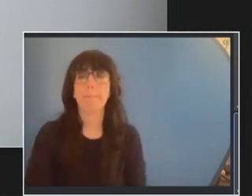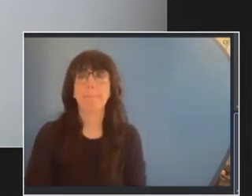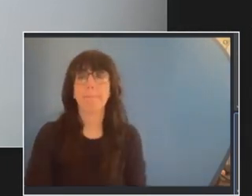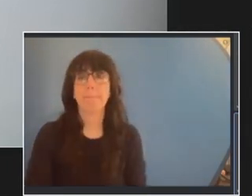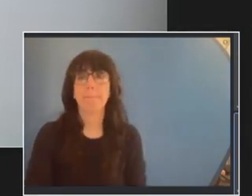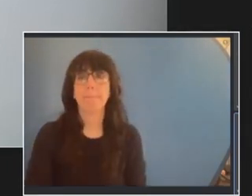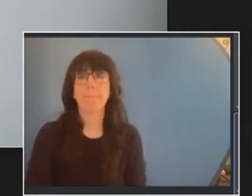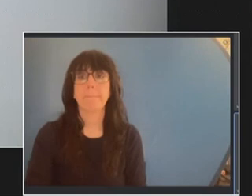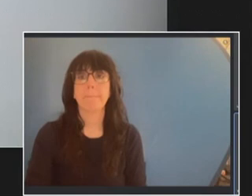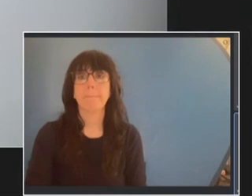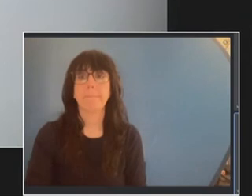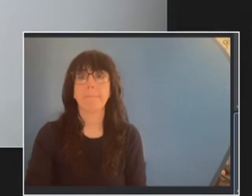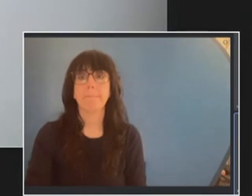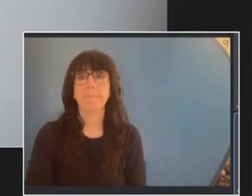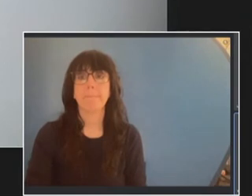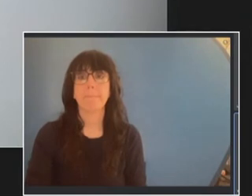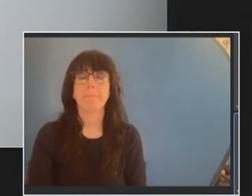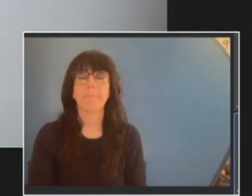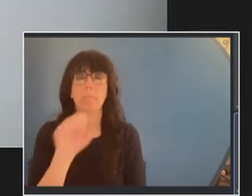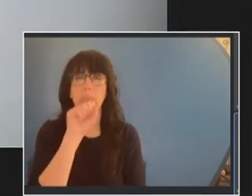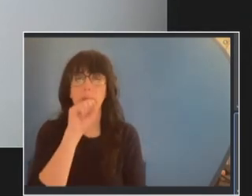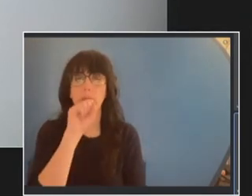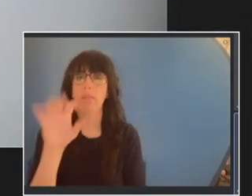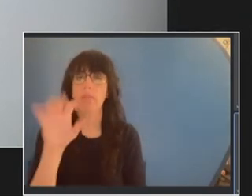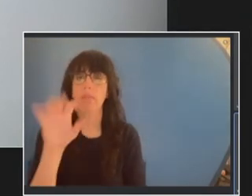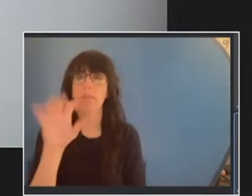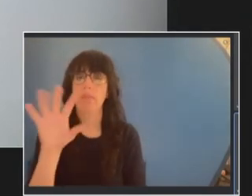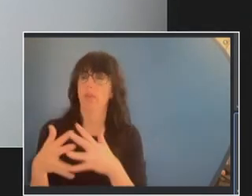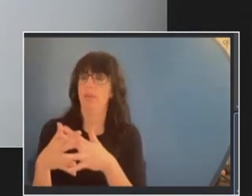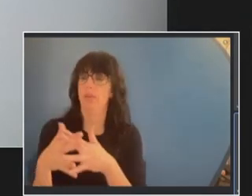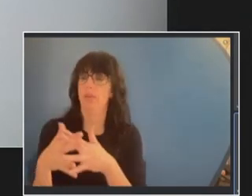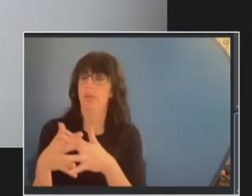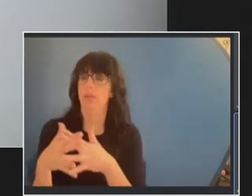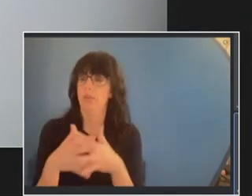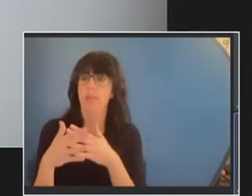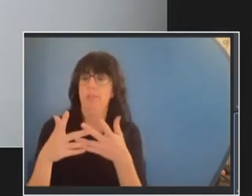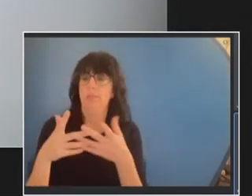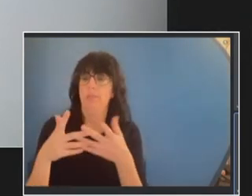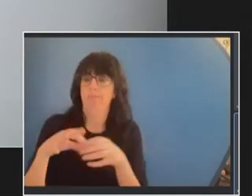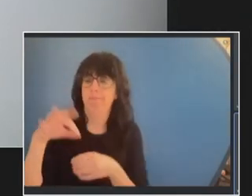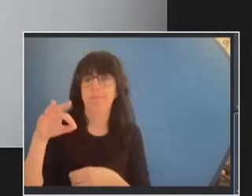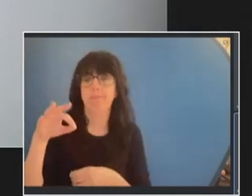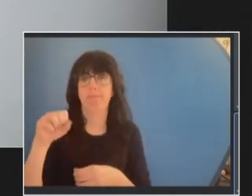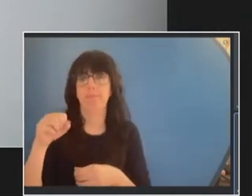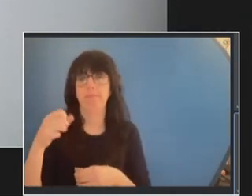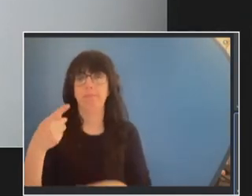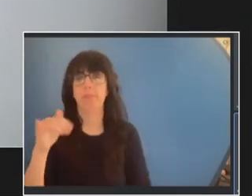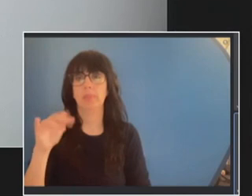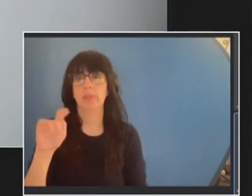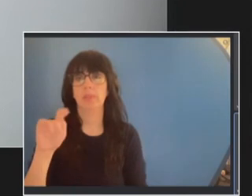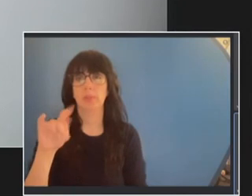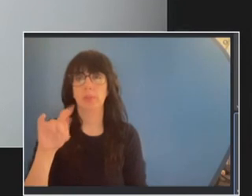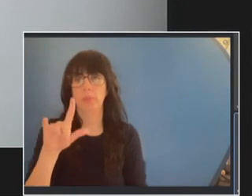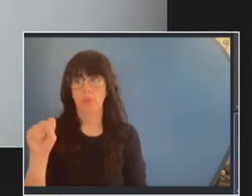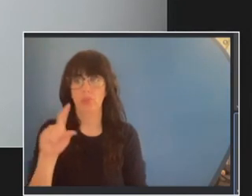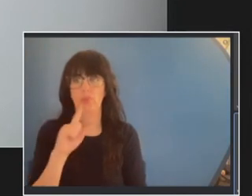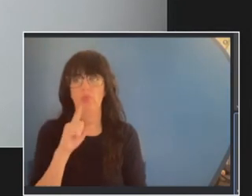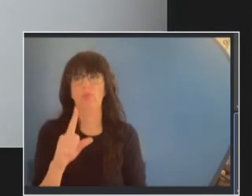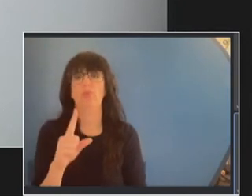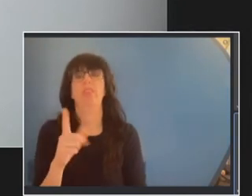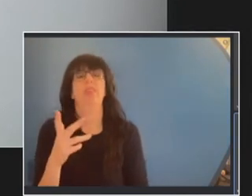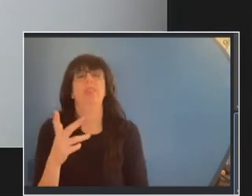I love African-American spirituals, and it was really a treat for me to be able to integrate so